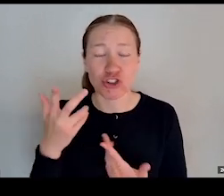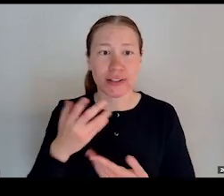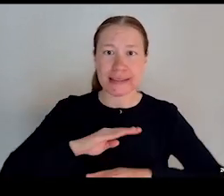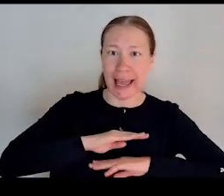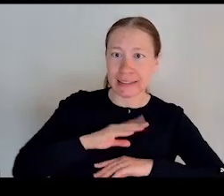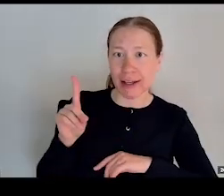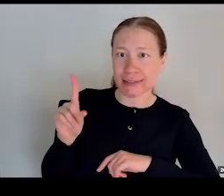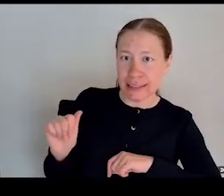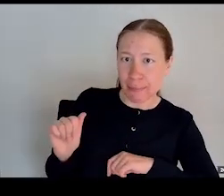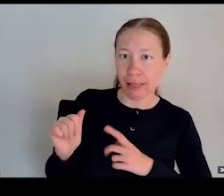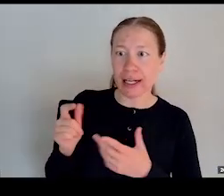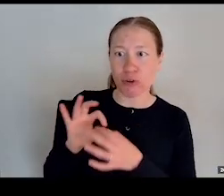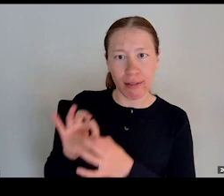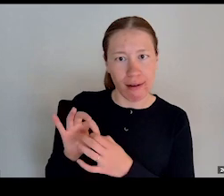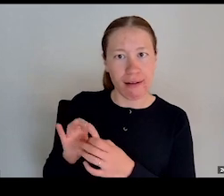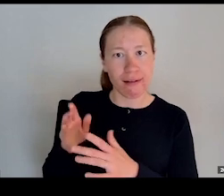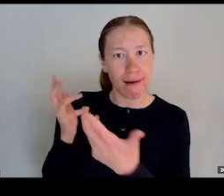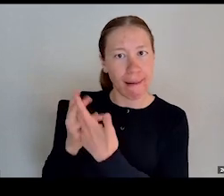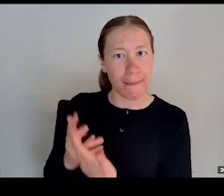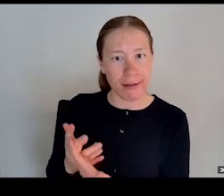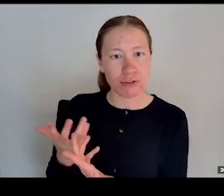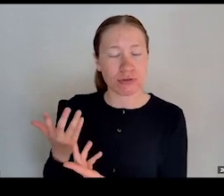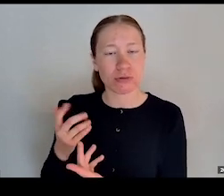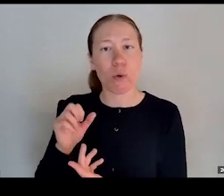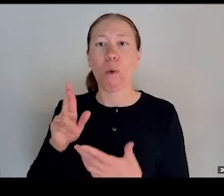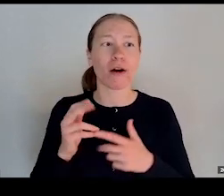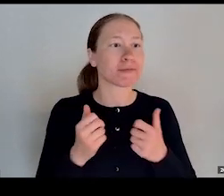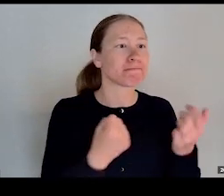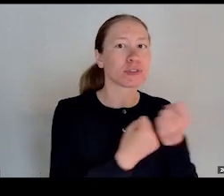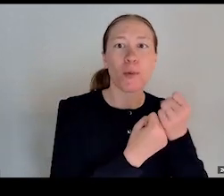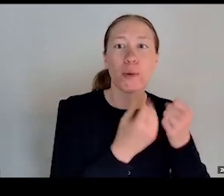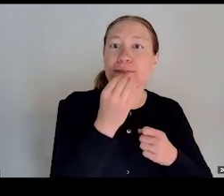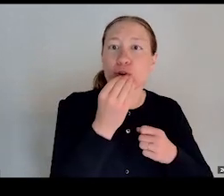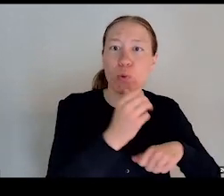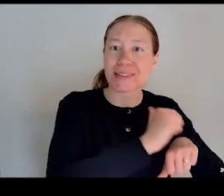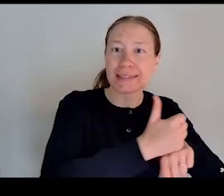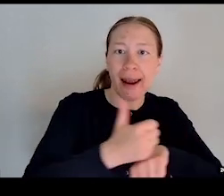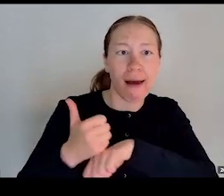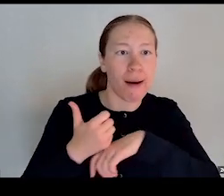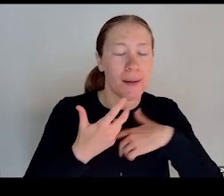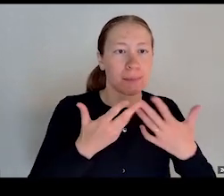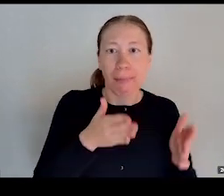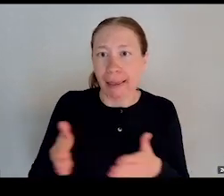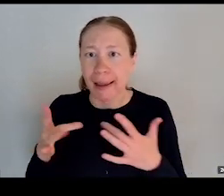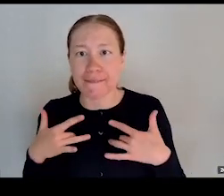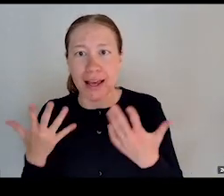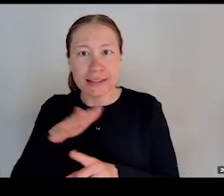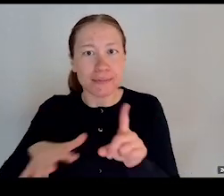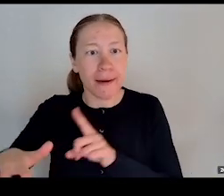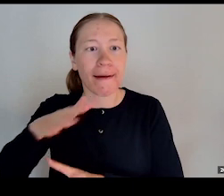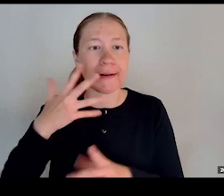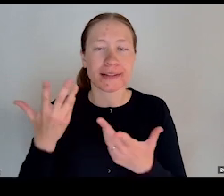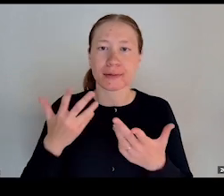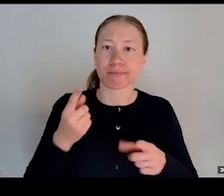disability-related accommodations, or if they're assisting with putting out the food and doing their best to help with the setup, making sure that they are keeping